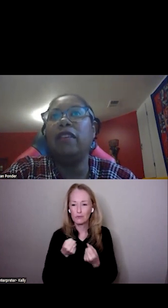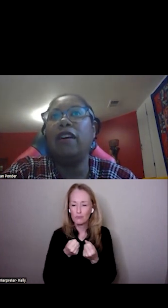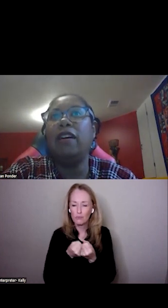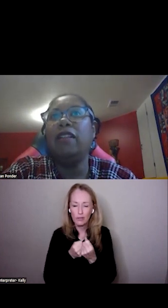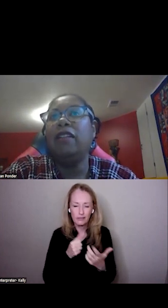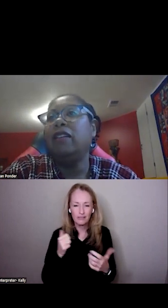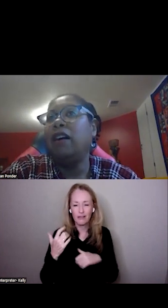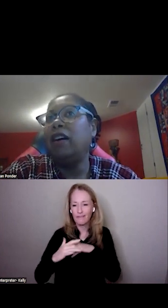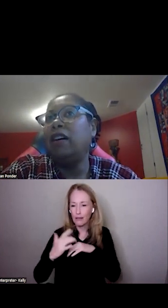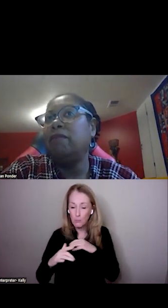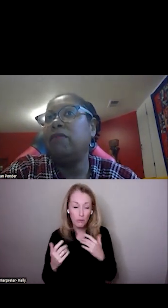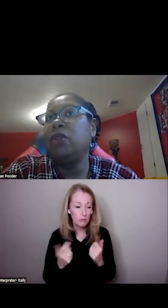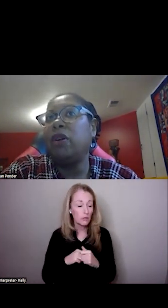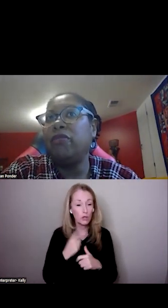that